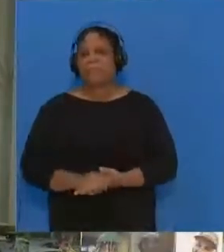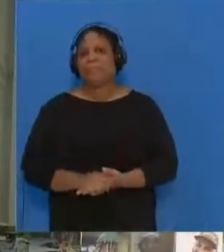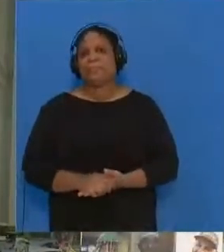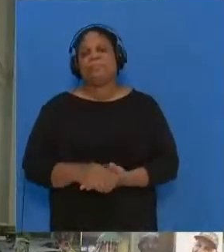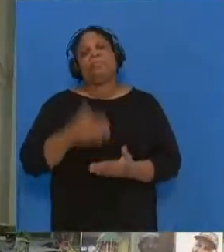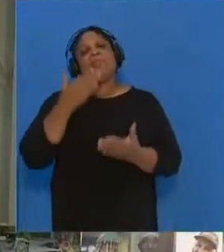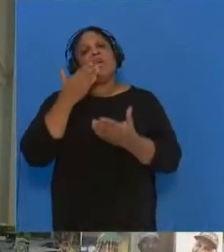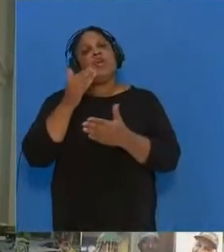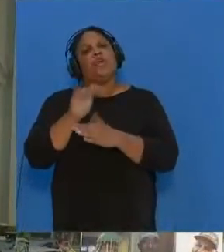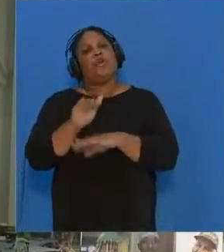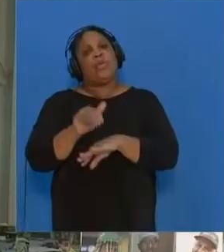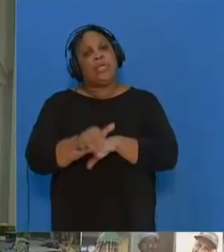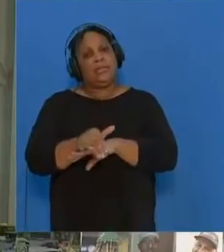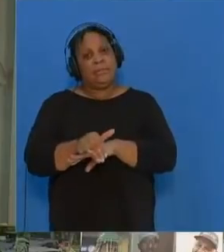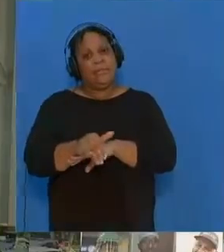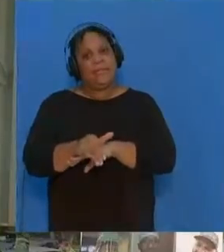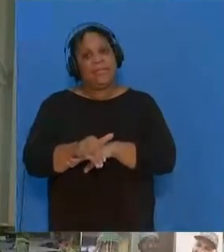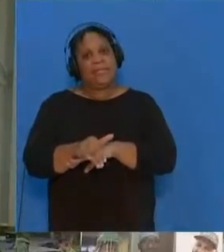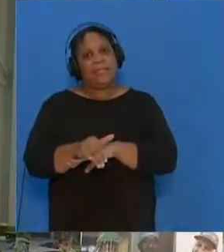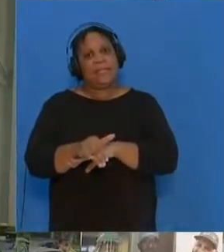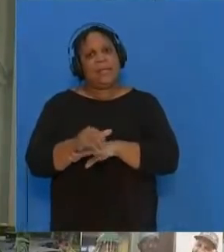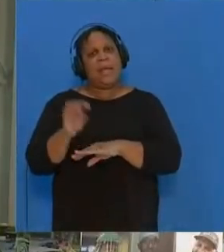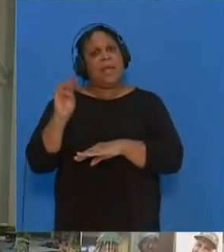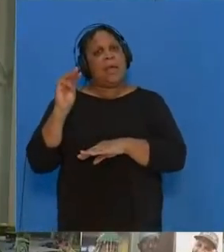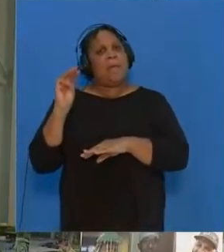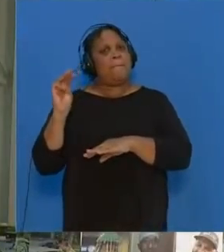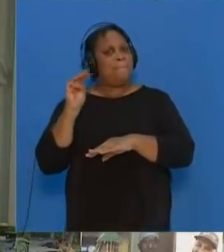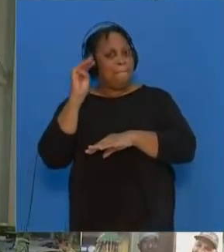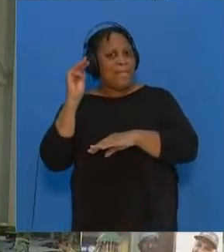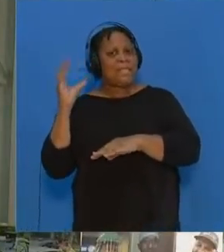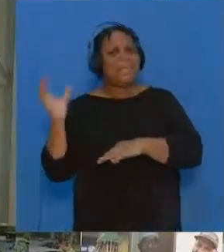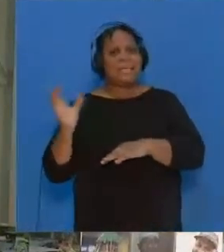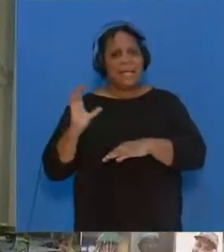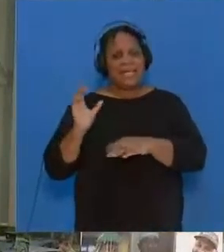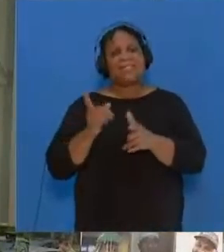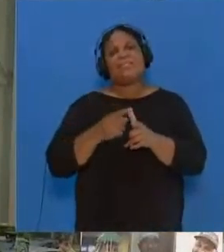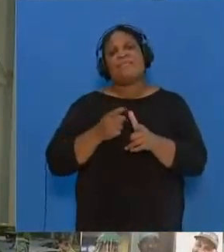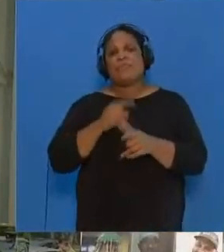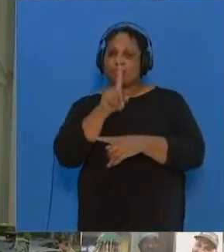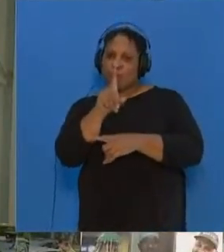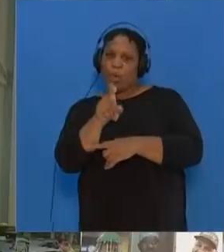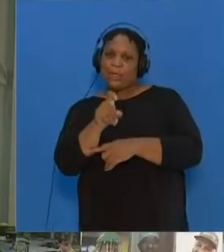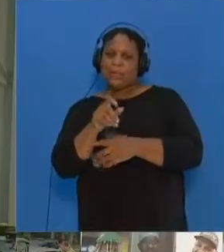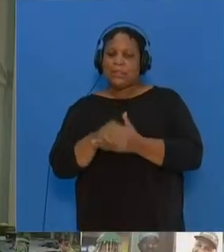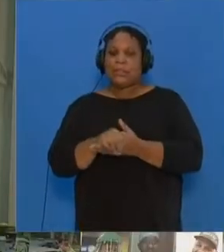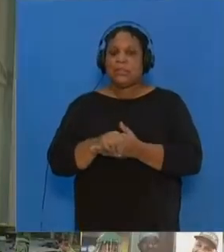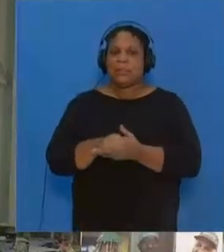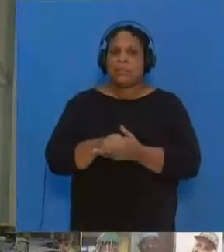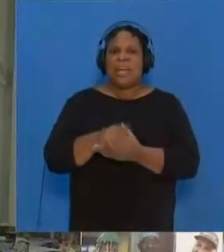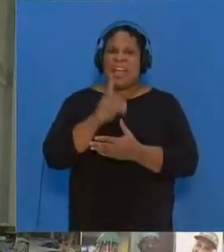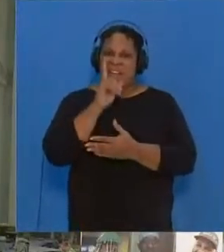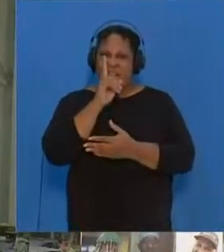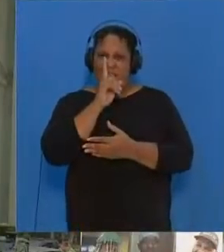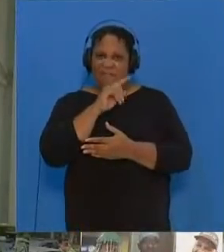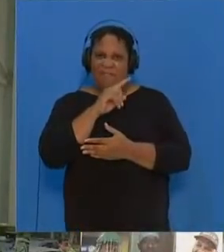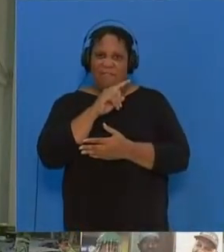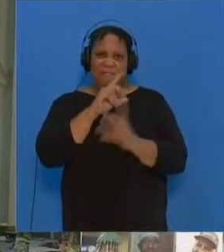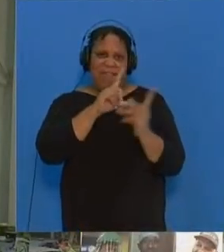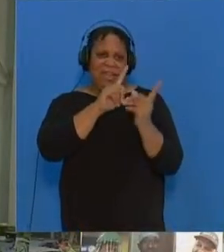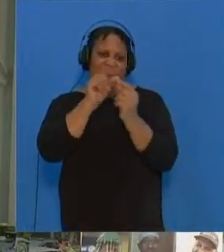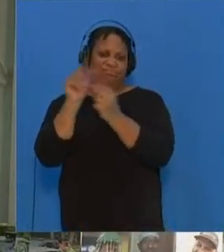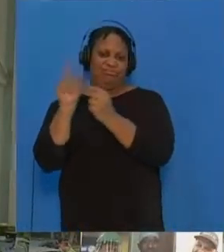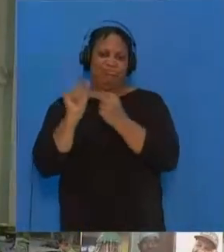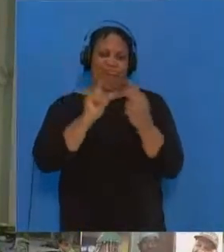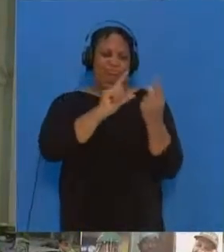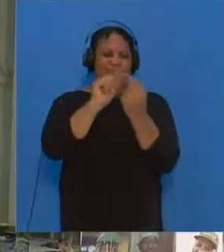Good evening. Mr. Keynes, this question is for you. My first question. Fake news, rumors